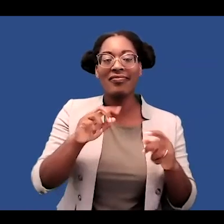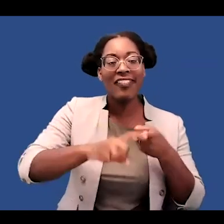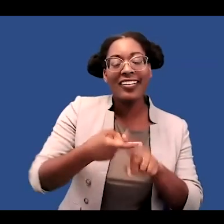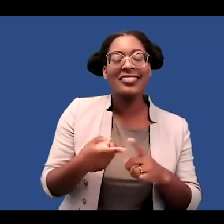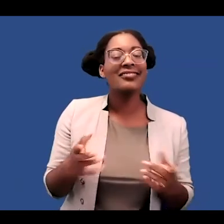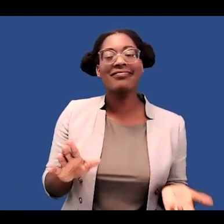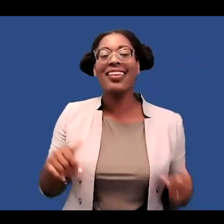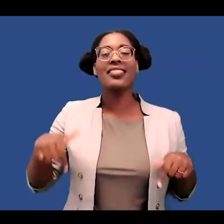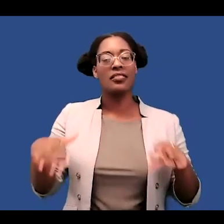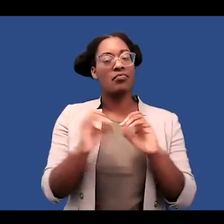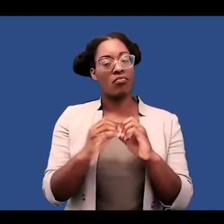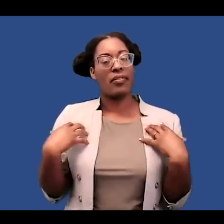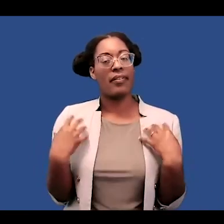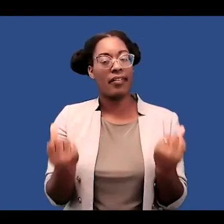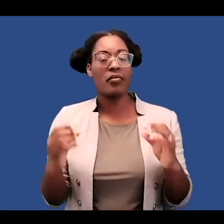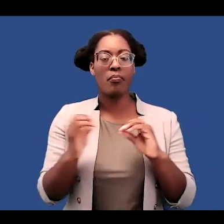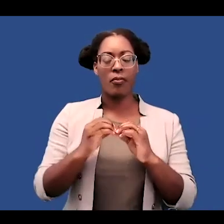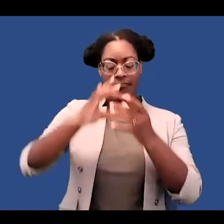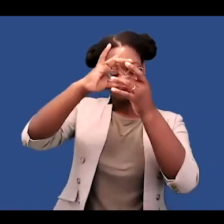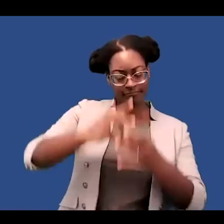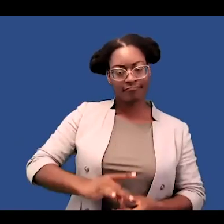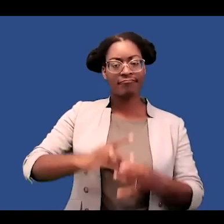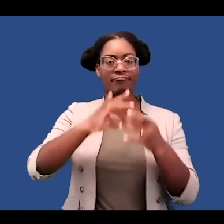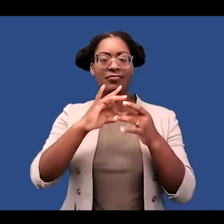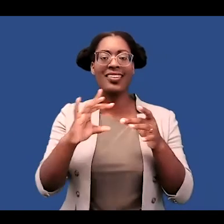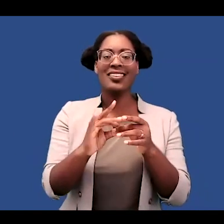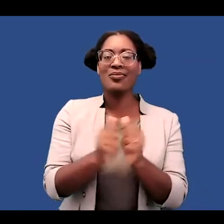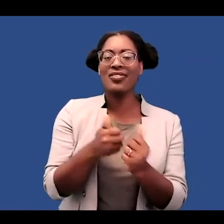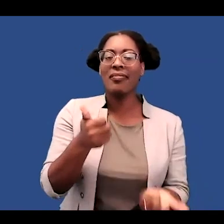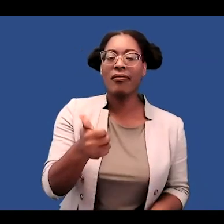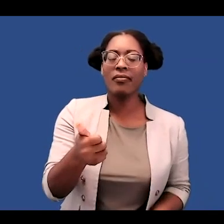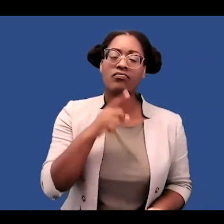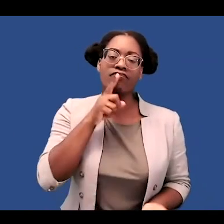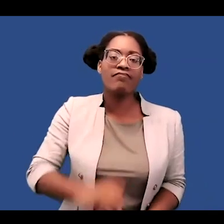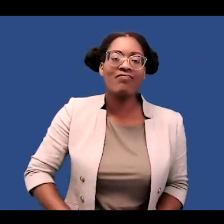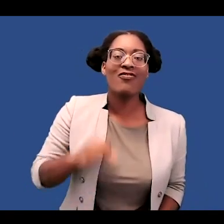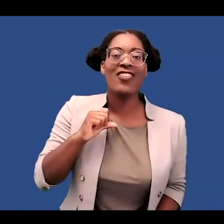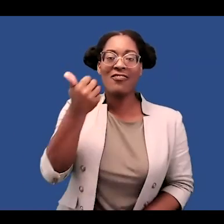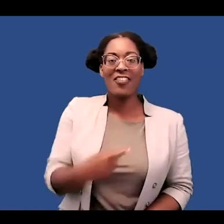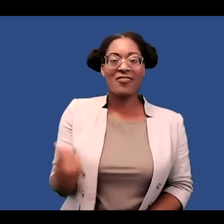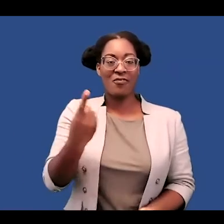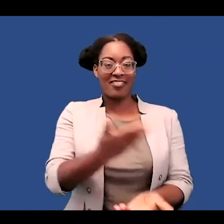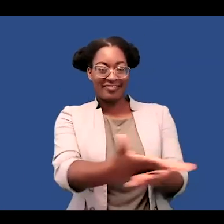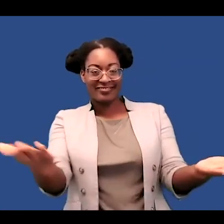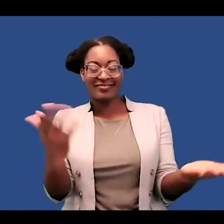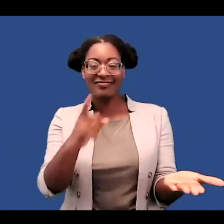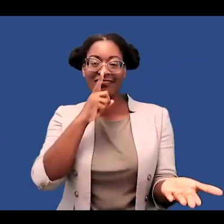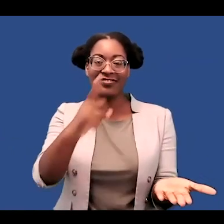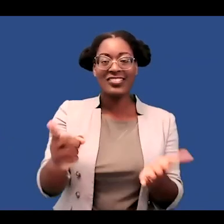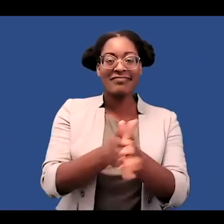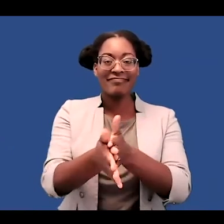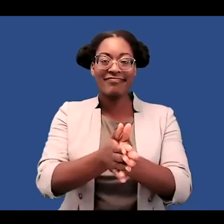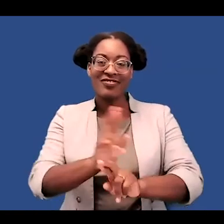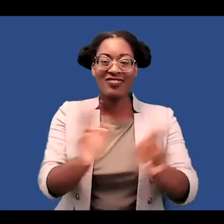healing and tapping into yourself, and I'm very proud for everyone who's having the courage to jump back into this thing and to